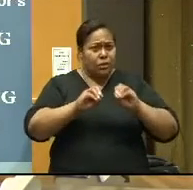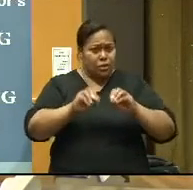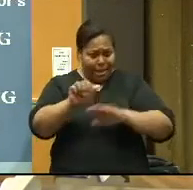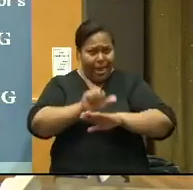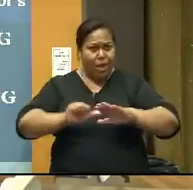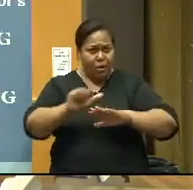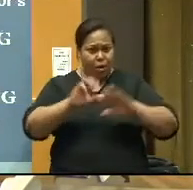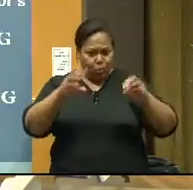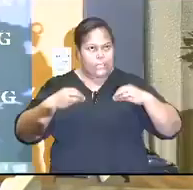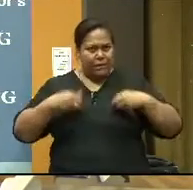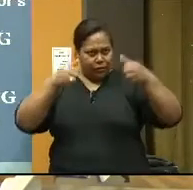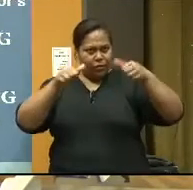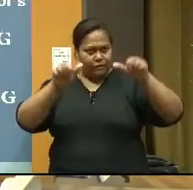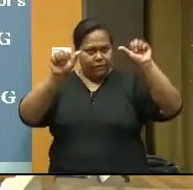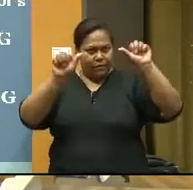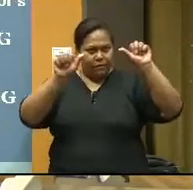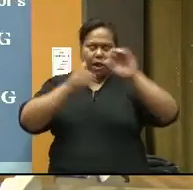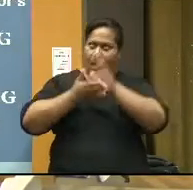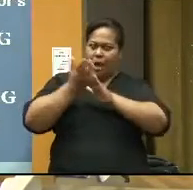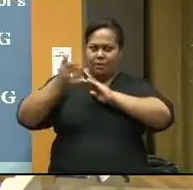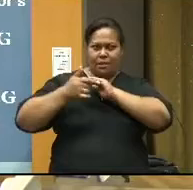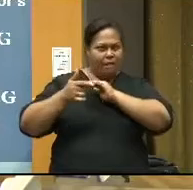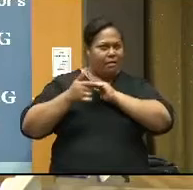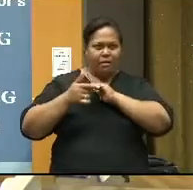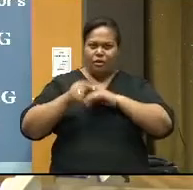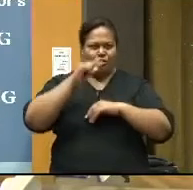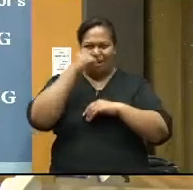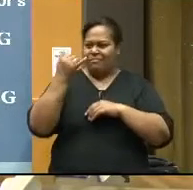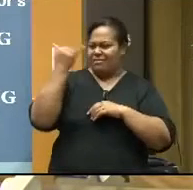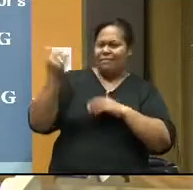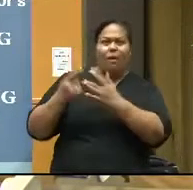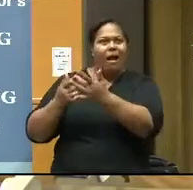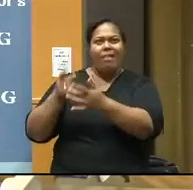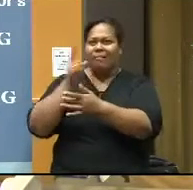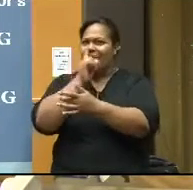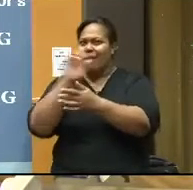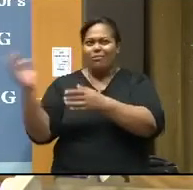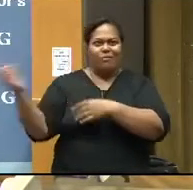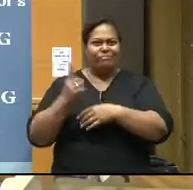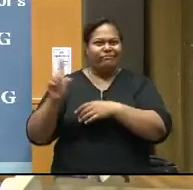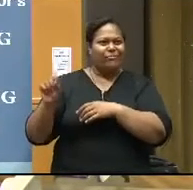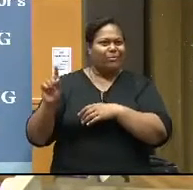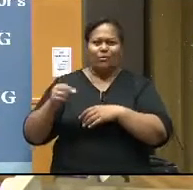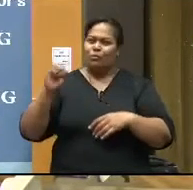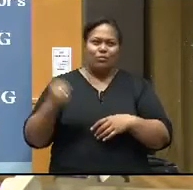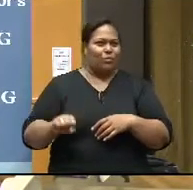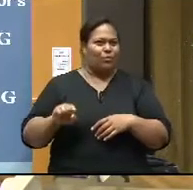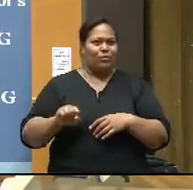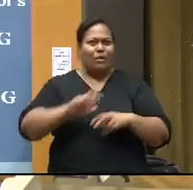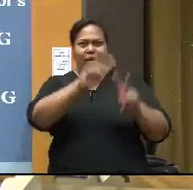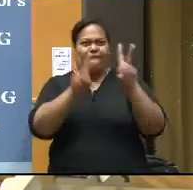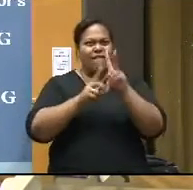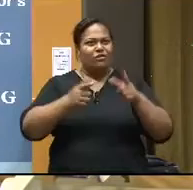levels. Wasn't something that was going to be left to other people. That the Vice-Chancellor himself